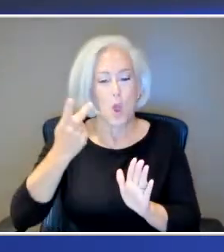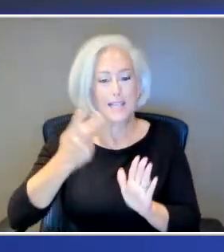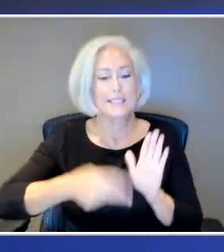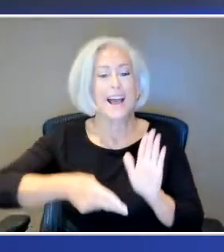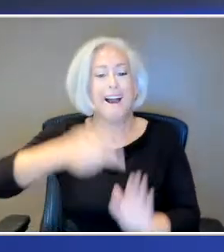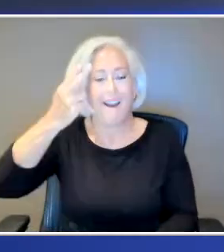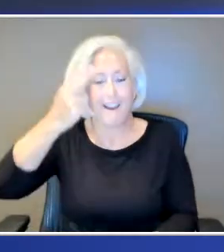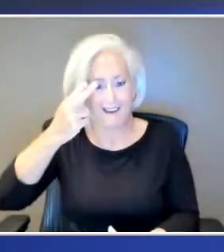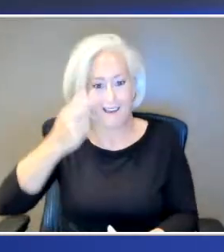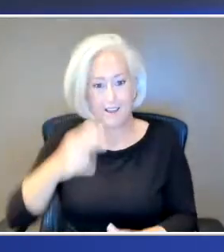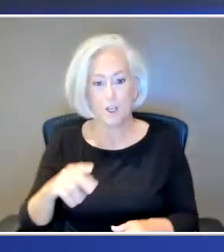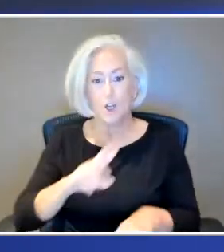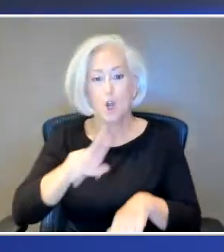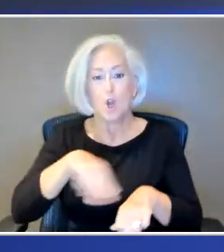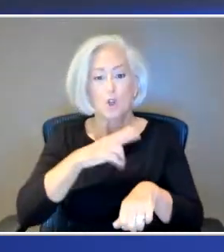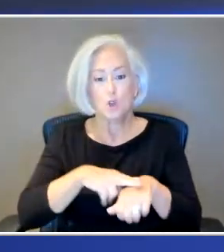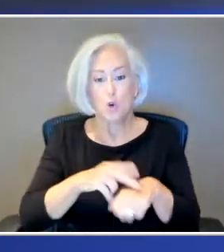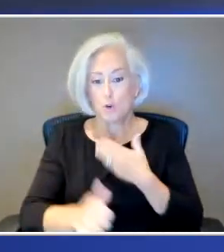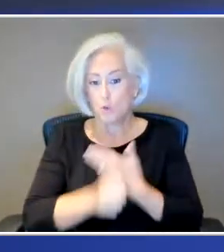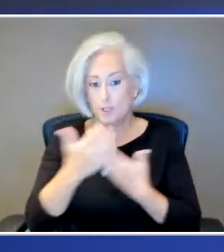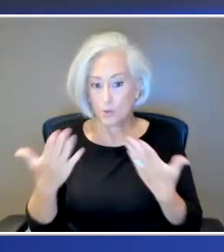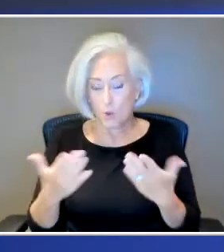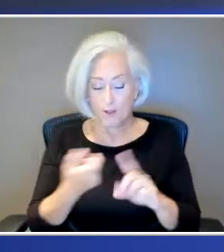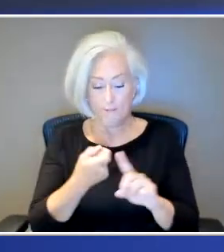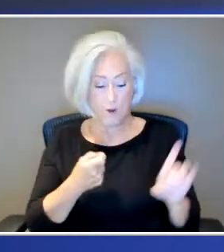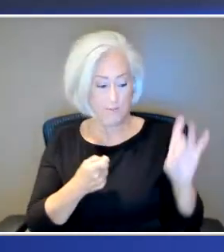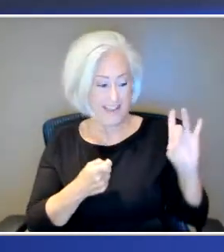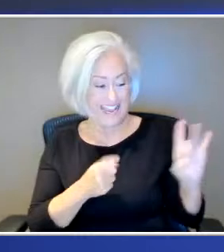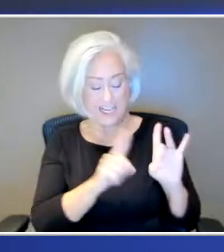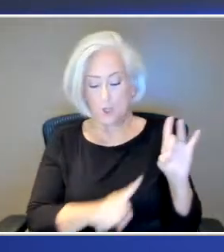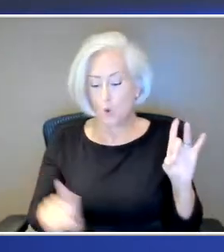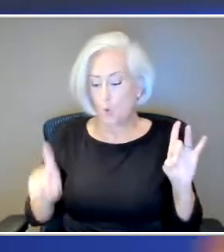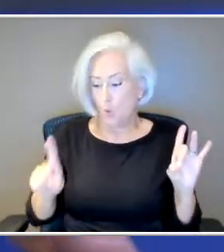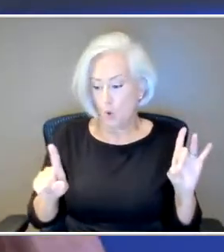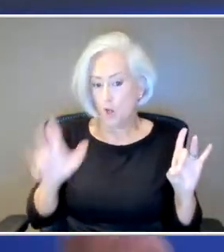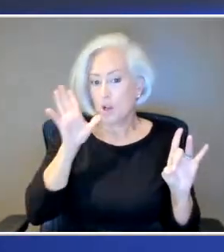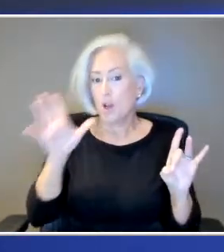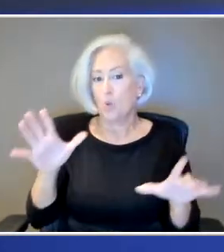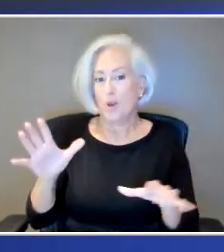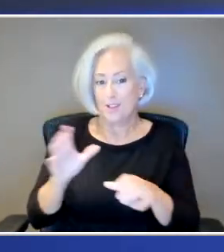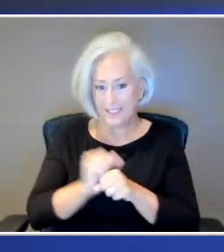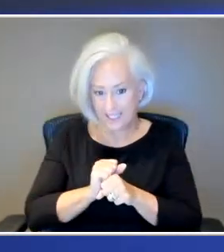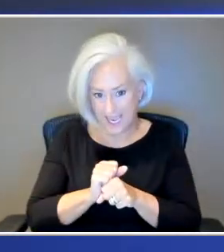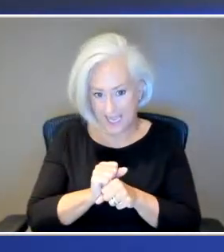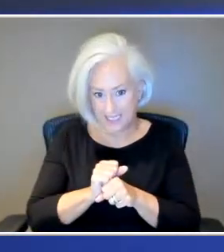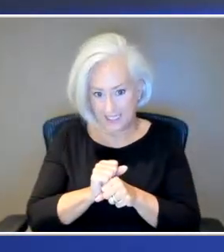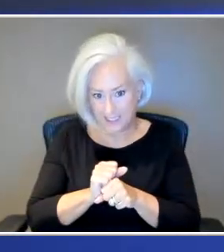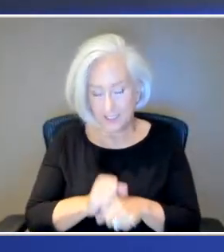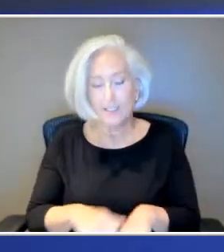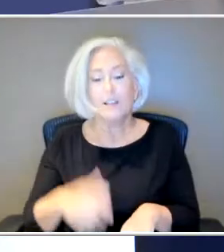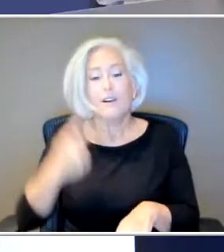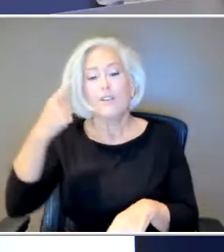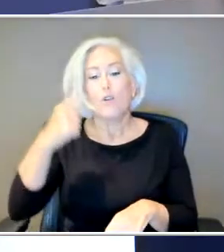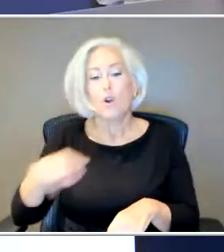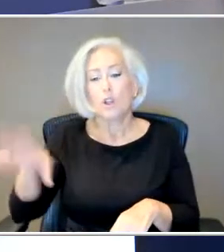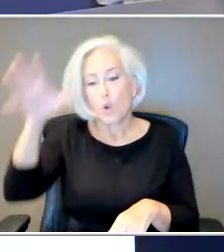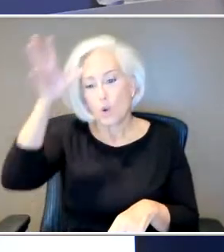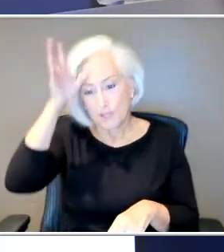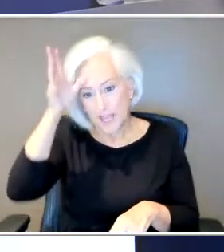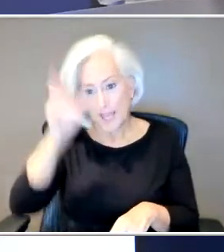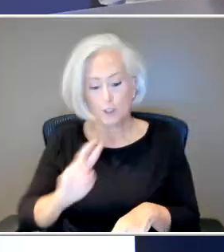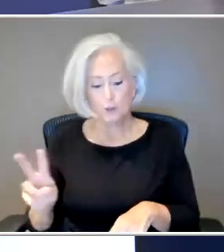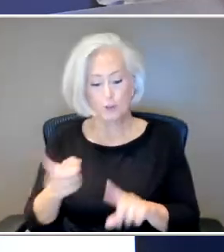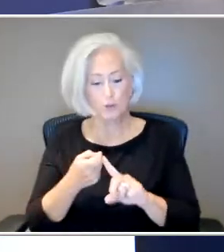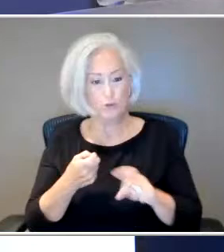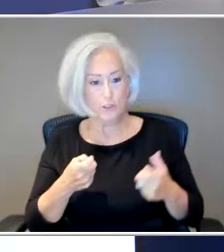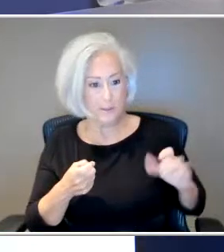is 1 in 8 men. And so it's twice as high for him as it would be for somebody else just walking around on the street. So what about my son? So how does the